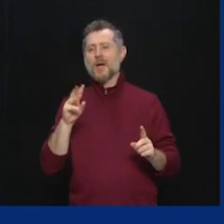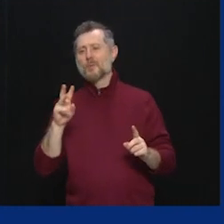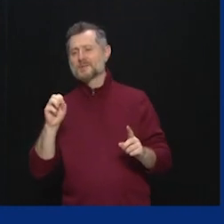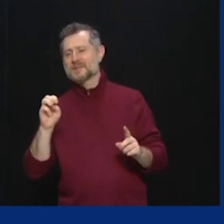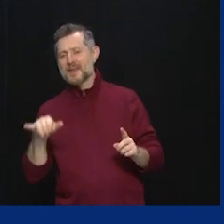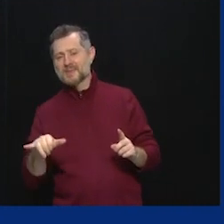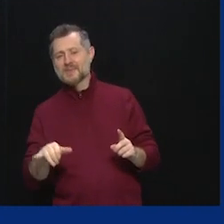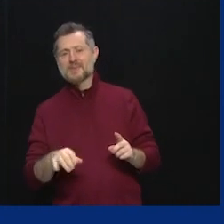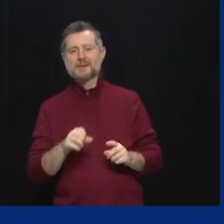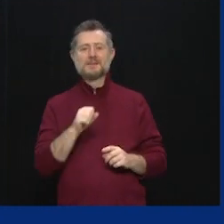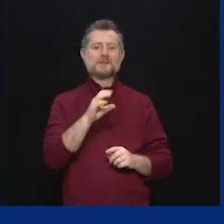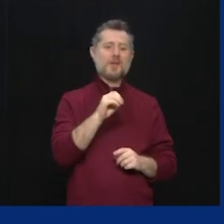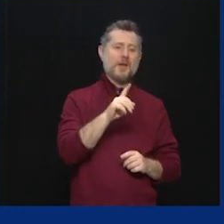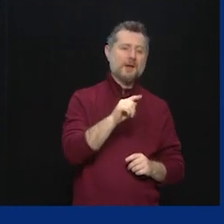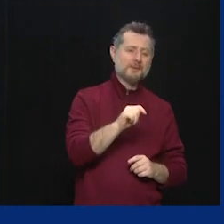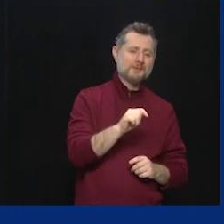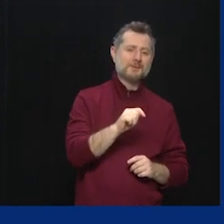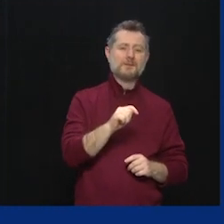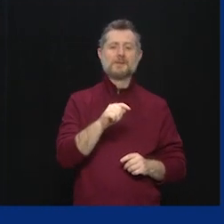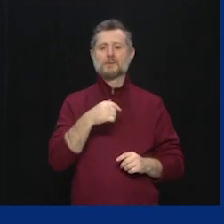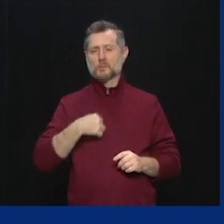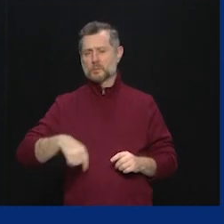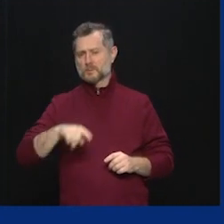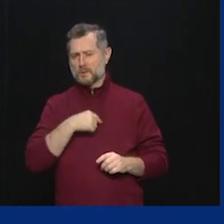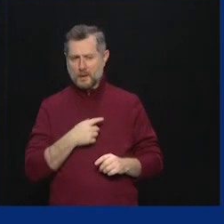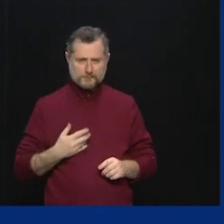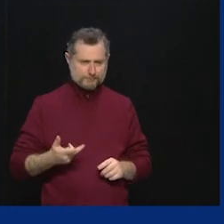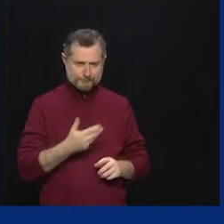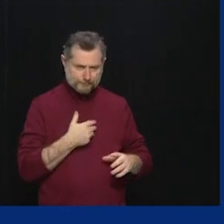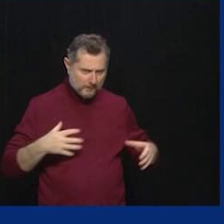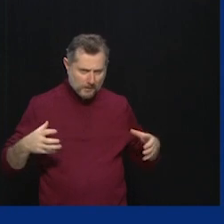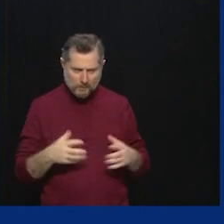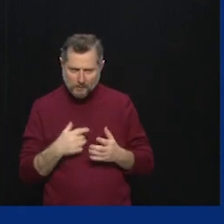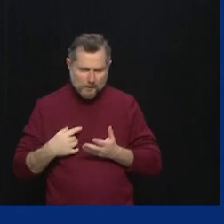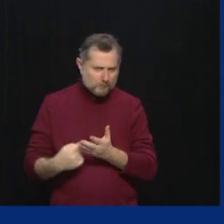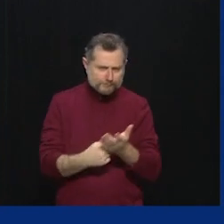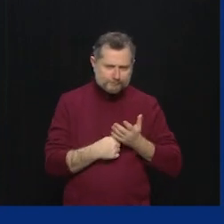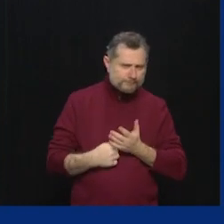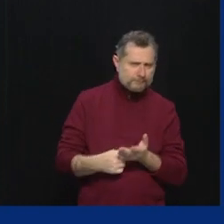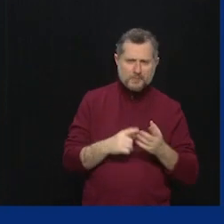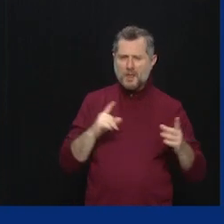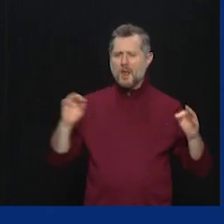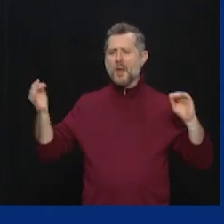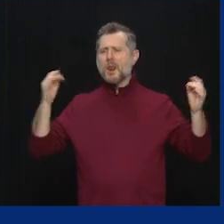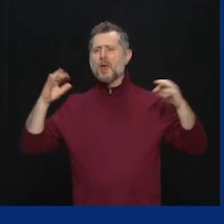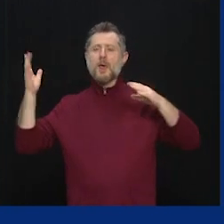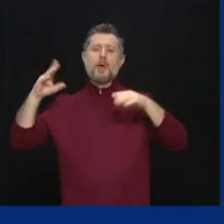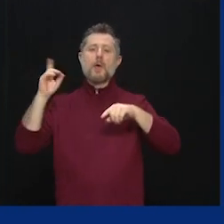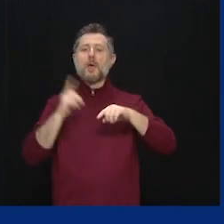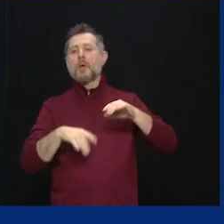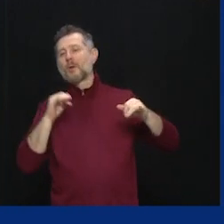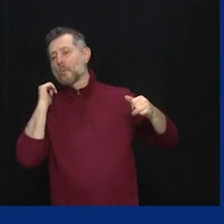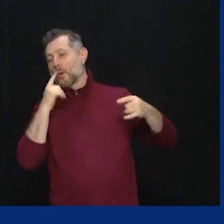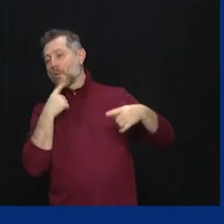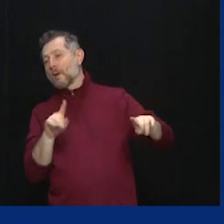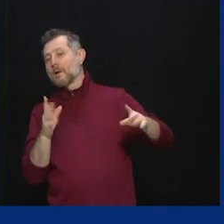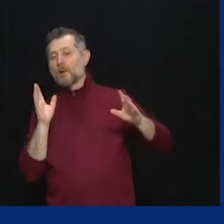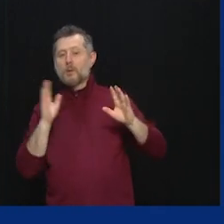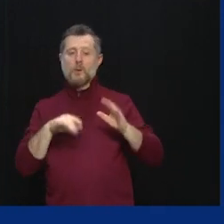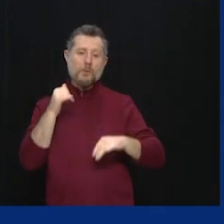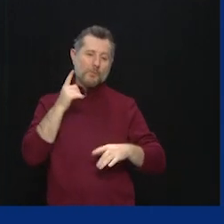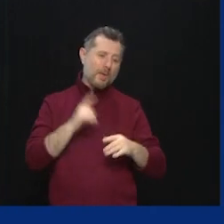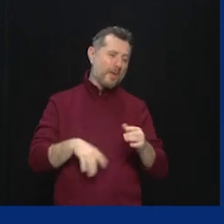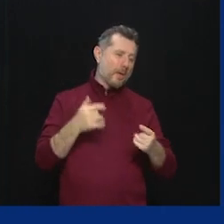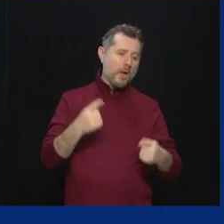let everybody essentially tell us how we'd never get it done, how it wasn't going to work, how no one takes $1 billion risk